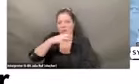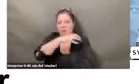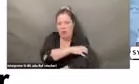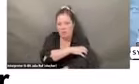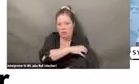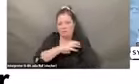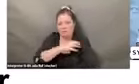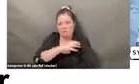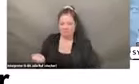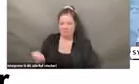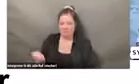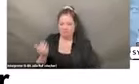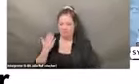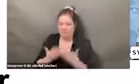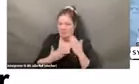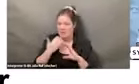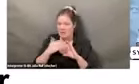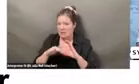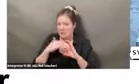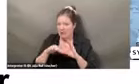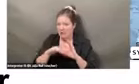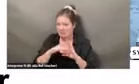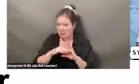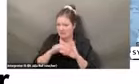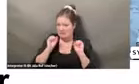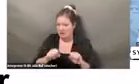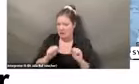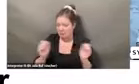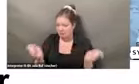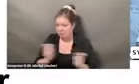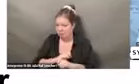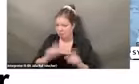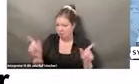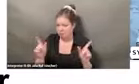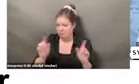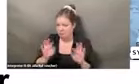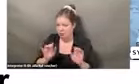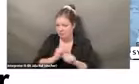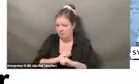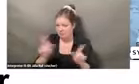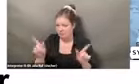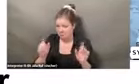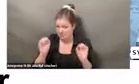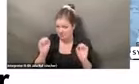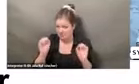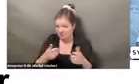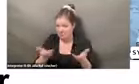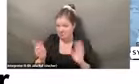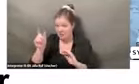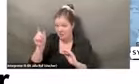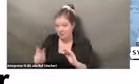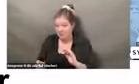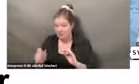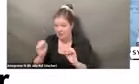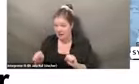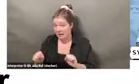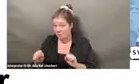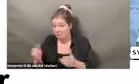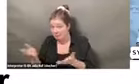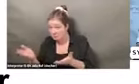email address in the chat so that we make sure that people have it. Does anyone have? Yeah.